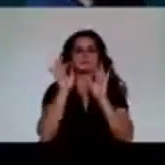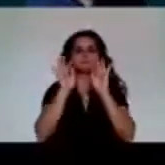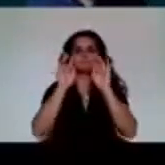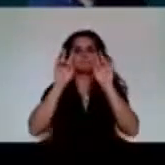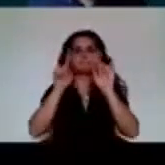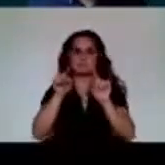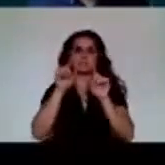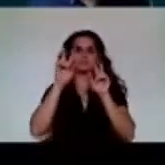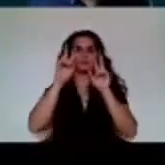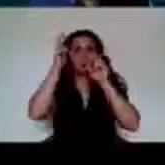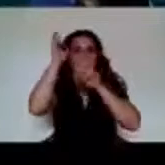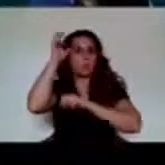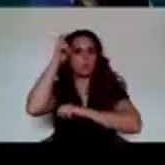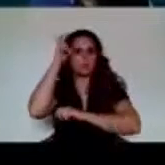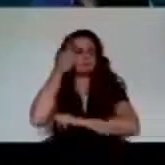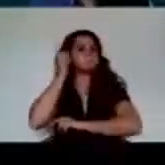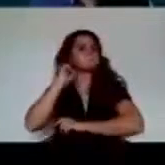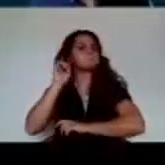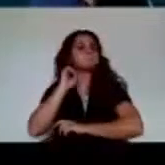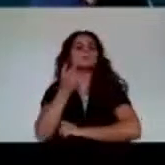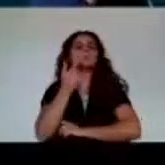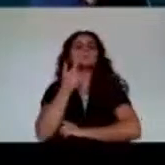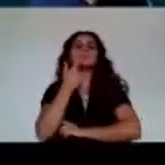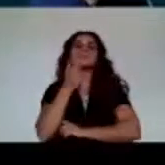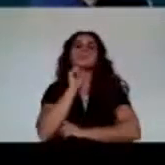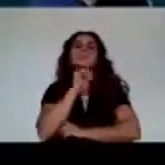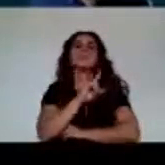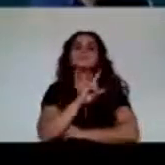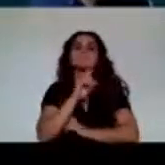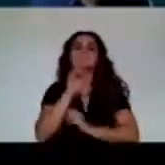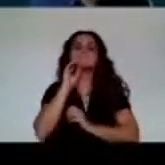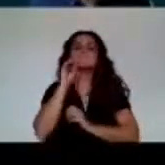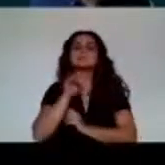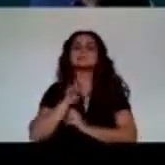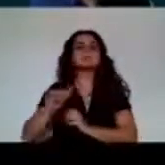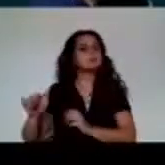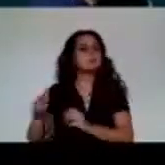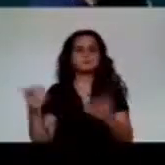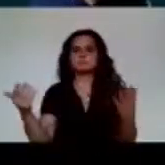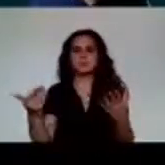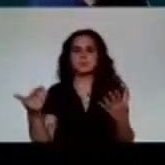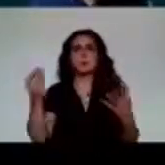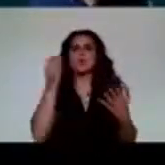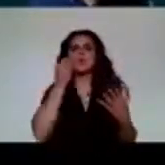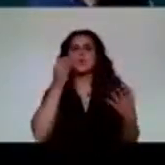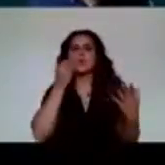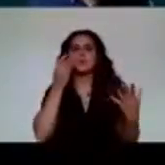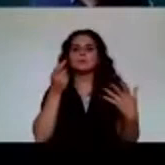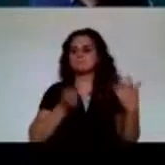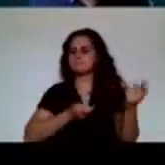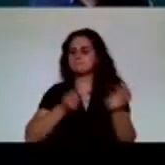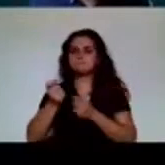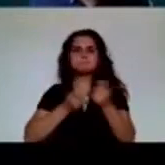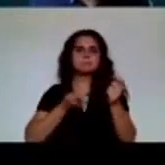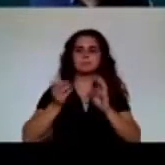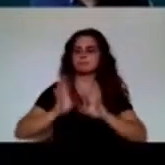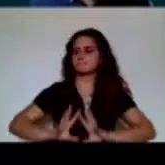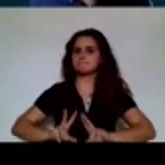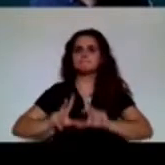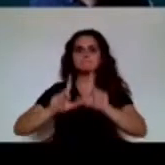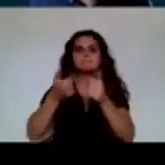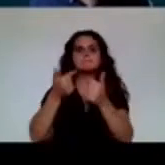key concepts, we can ask, what about children? So how do they manage to develop